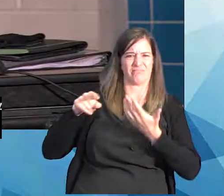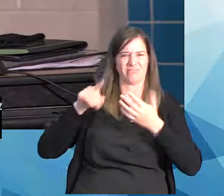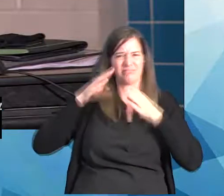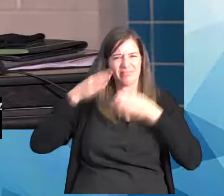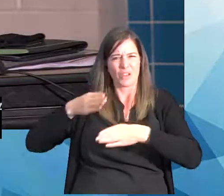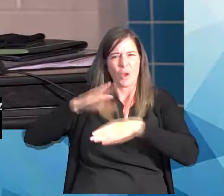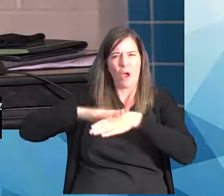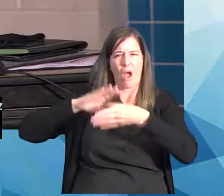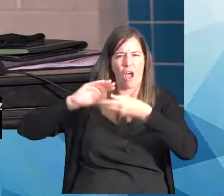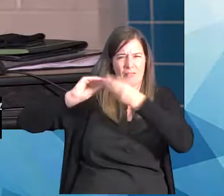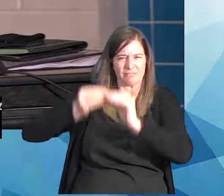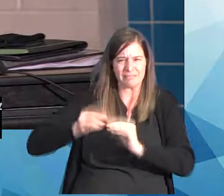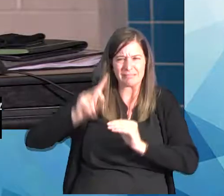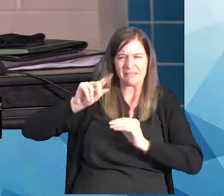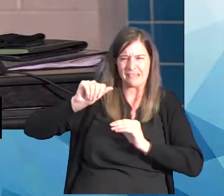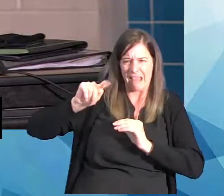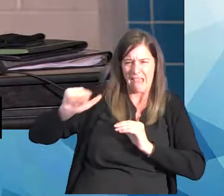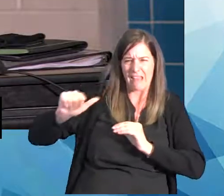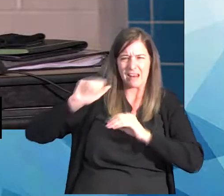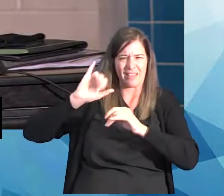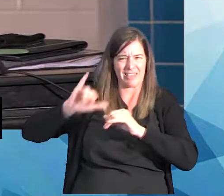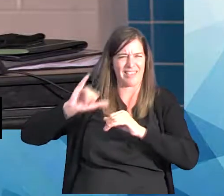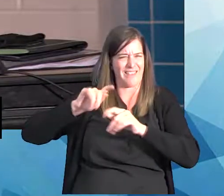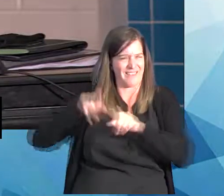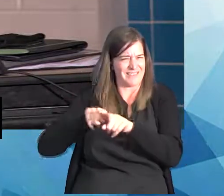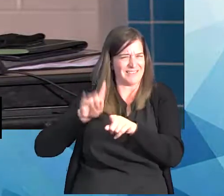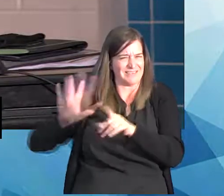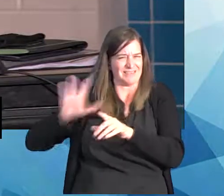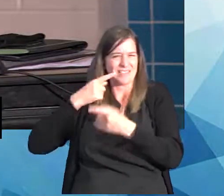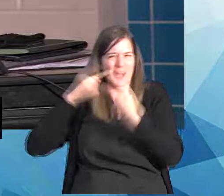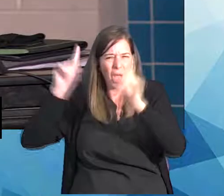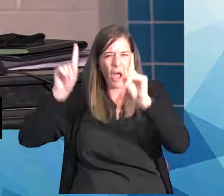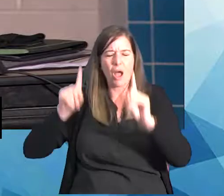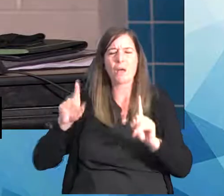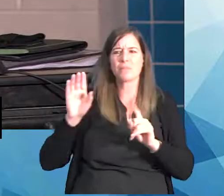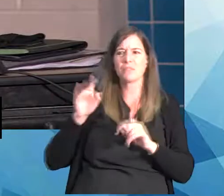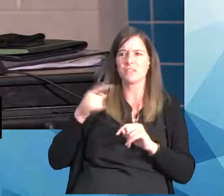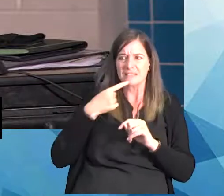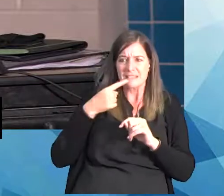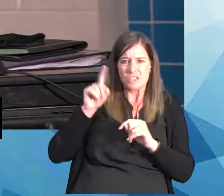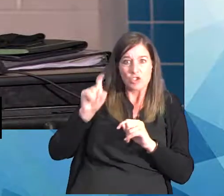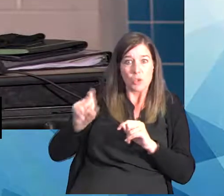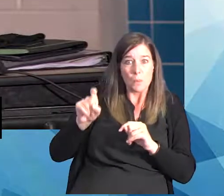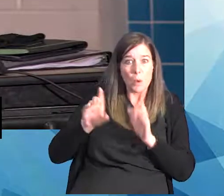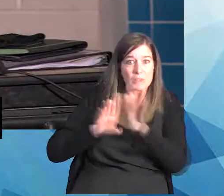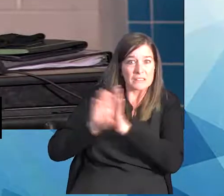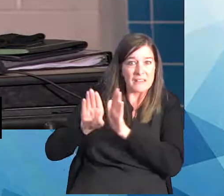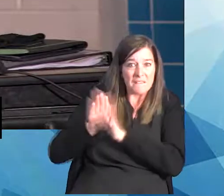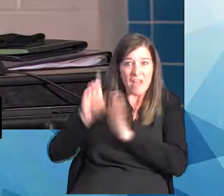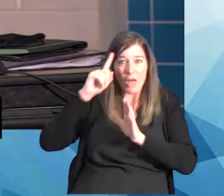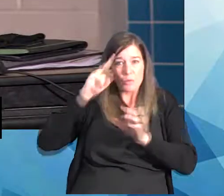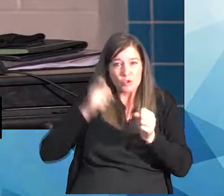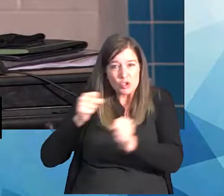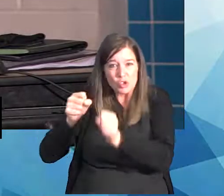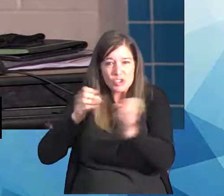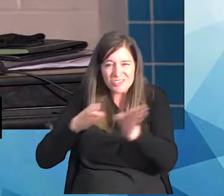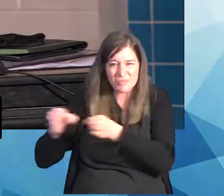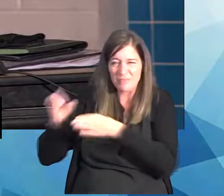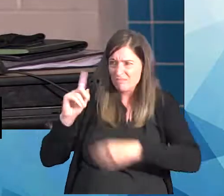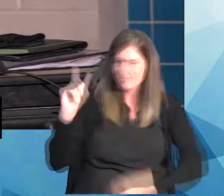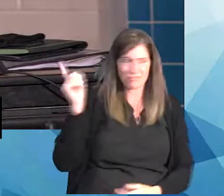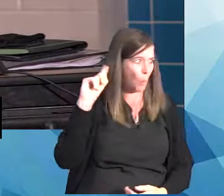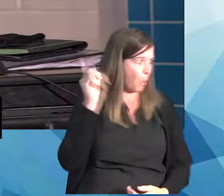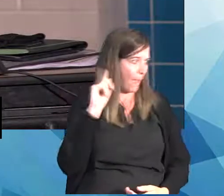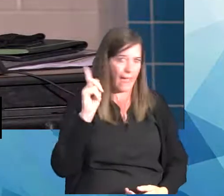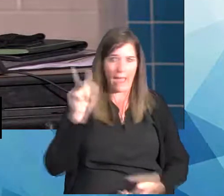consultant with the responsibility of a strategic plan, where is her strategic plan we have paid to have? Is